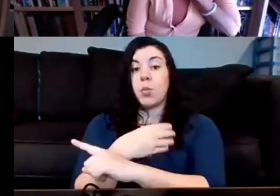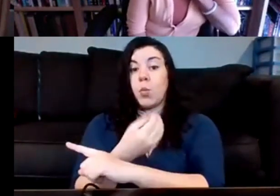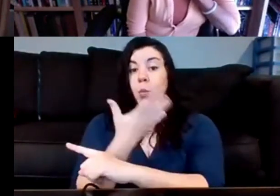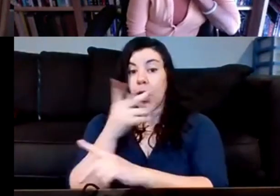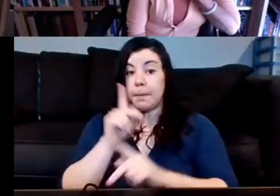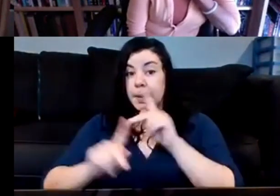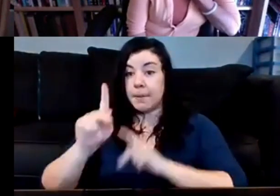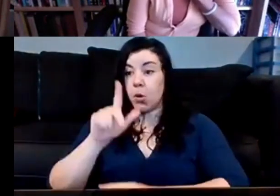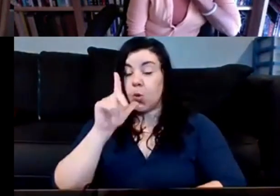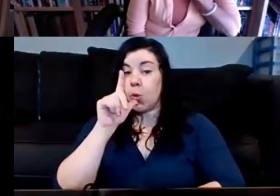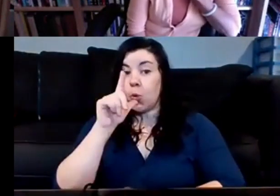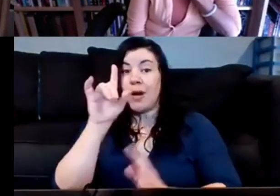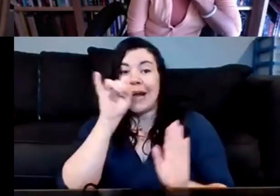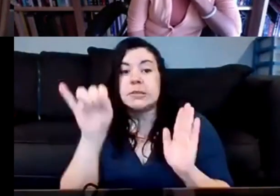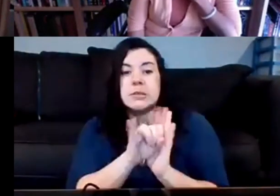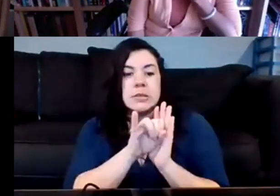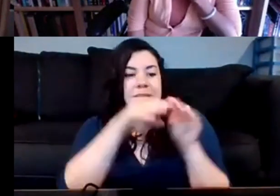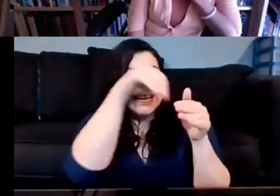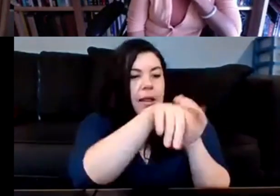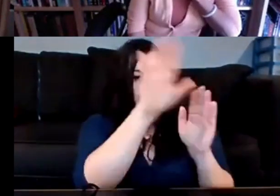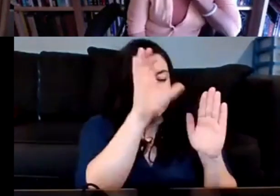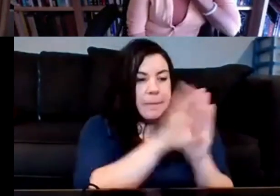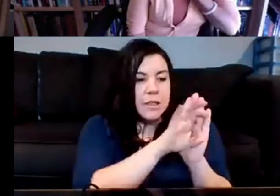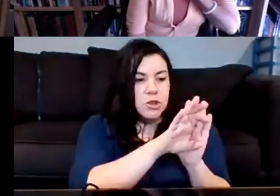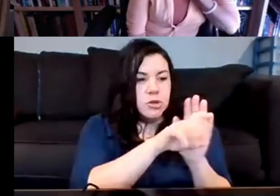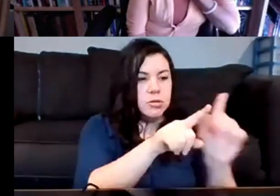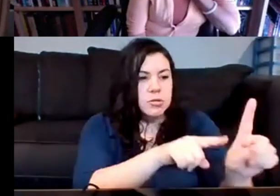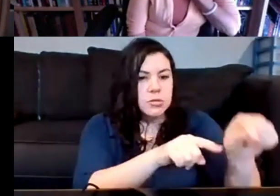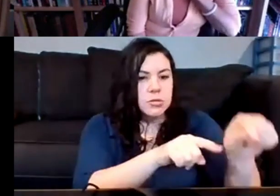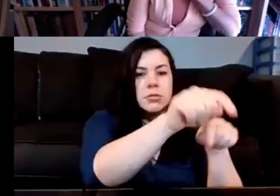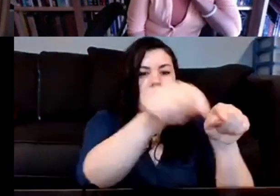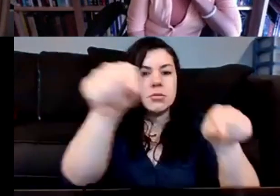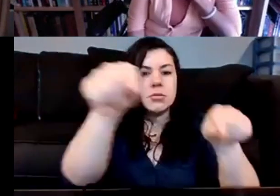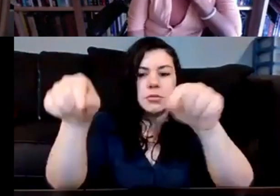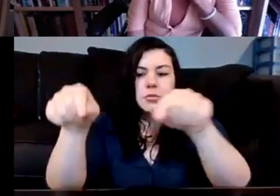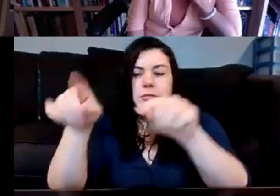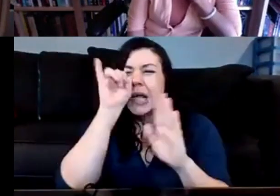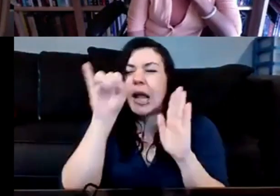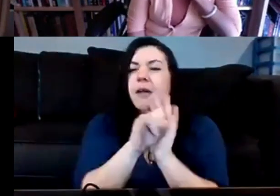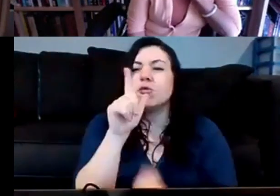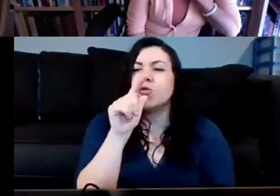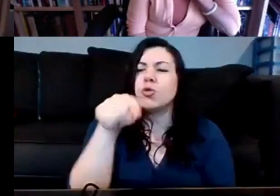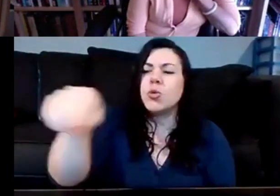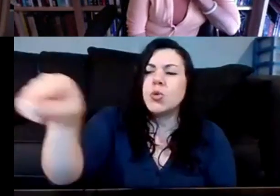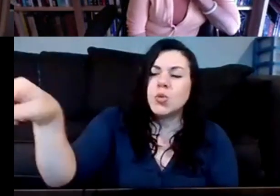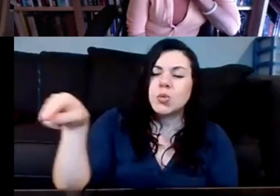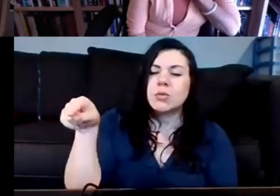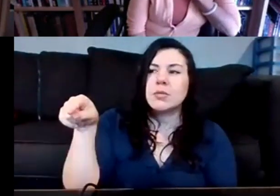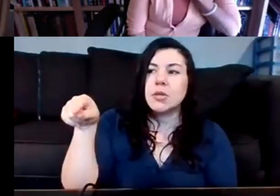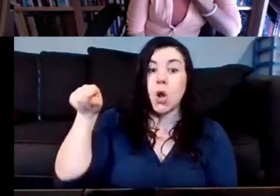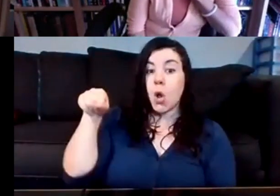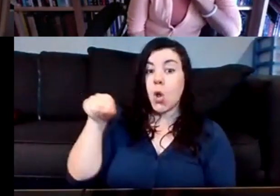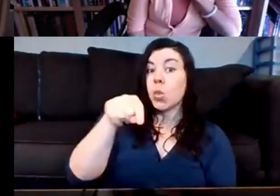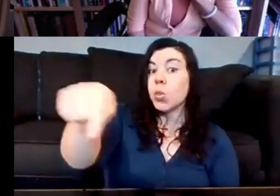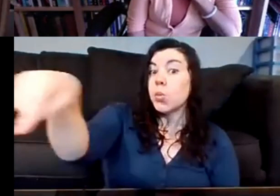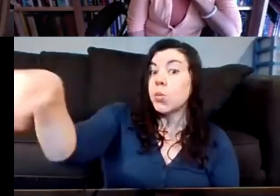those photographs. Kimberly Juanita Brown said something in a talk years ago about, you know, those white people are still alive, many of